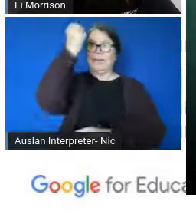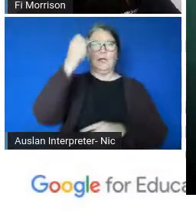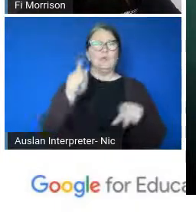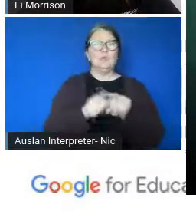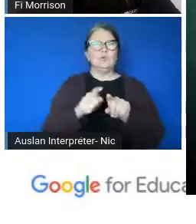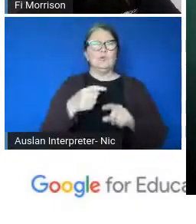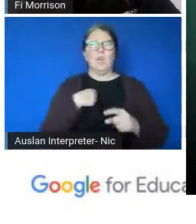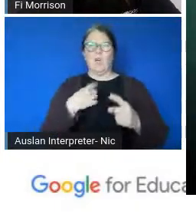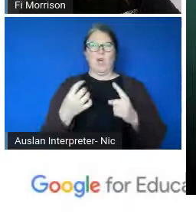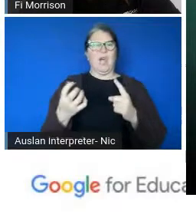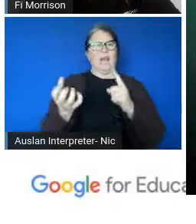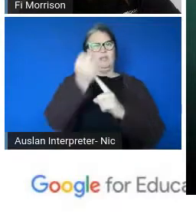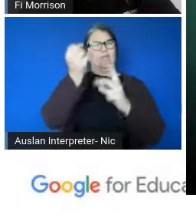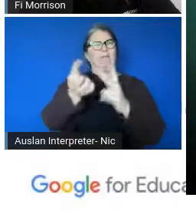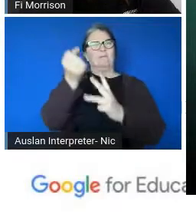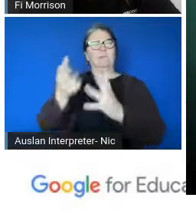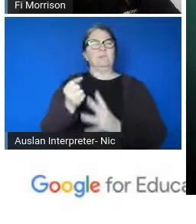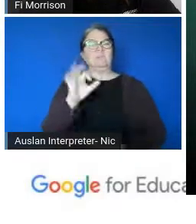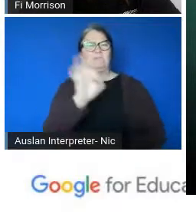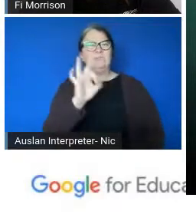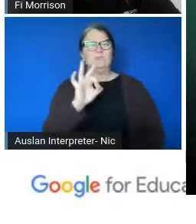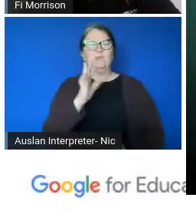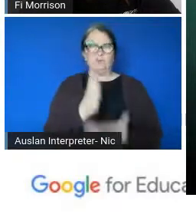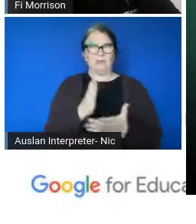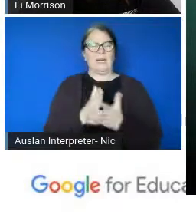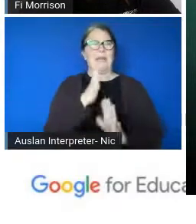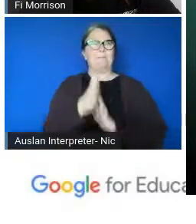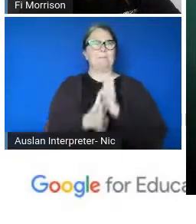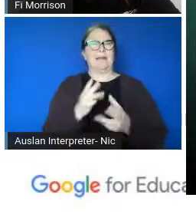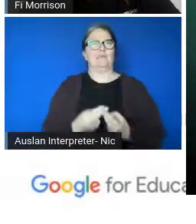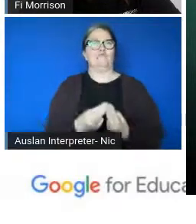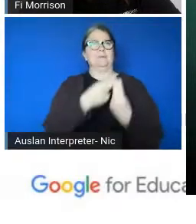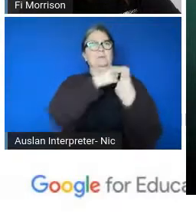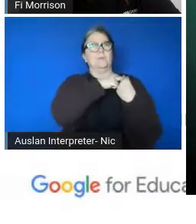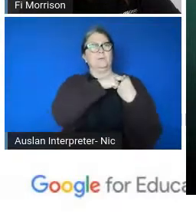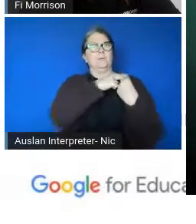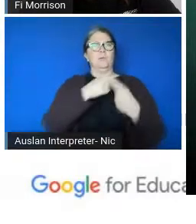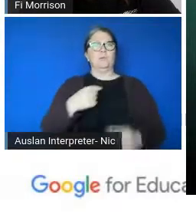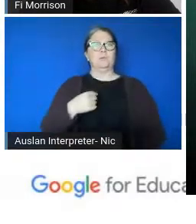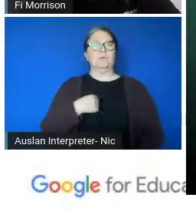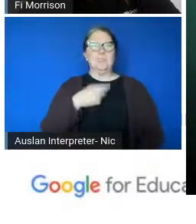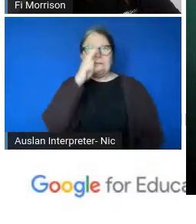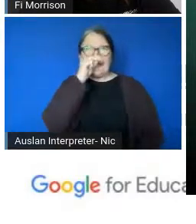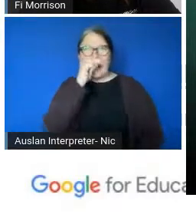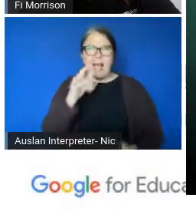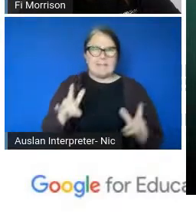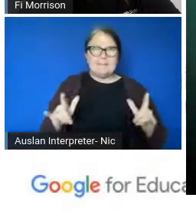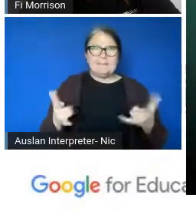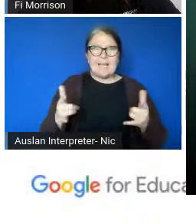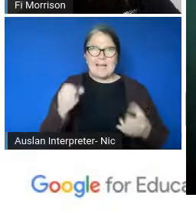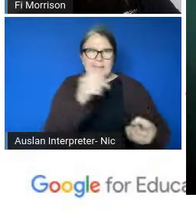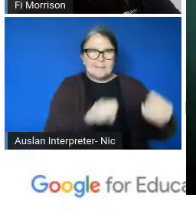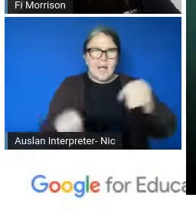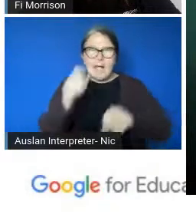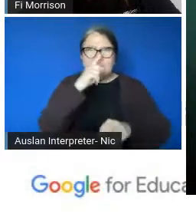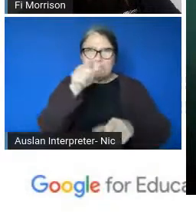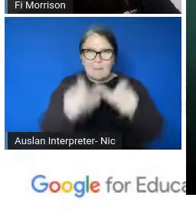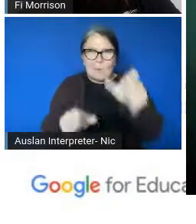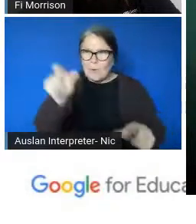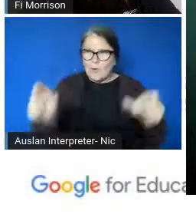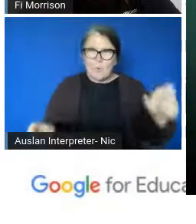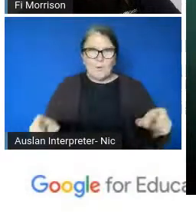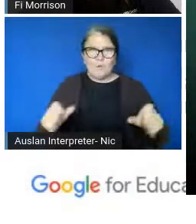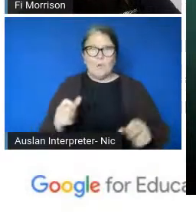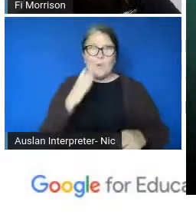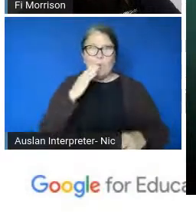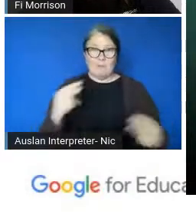are responsibility. They're a responsibility to the young, deadly scientists who look up to me to make sure that this stuff is possible for them. So when